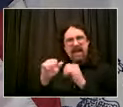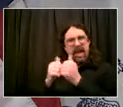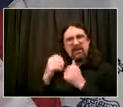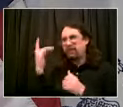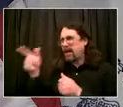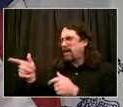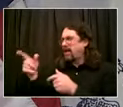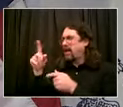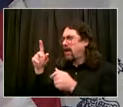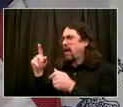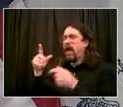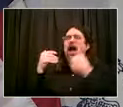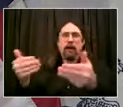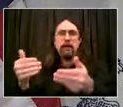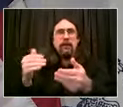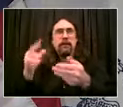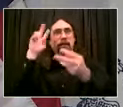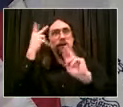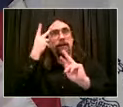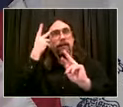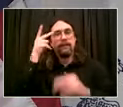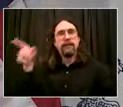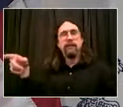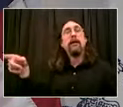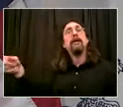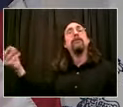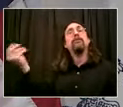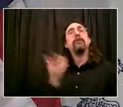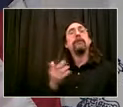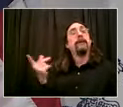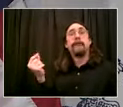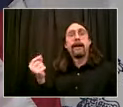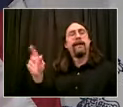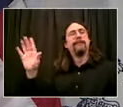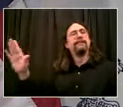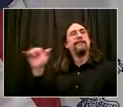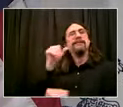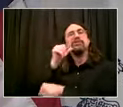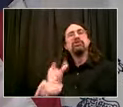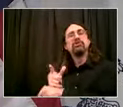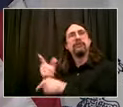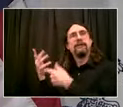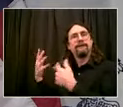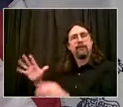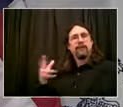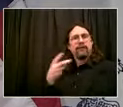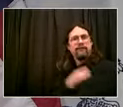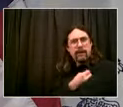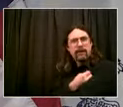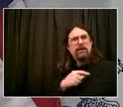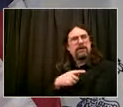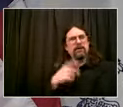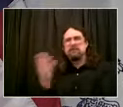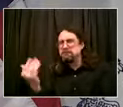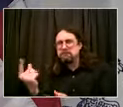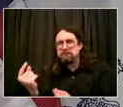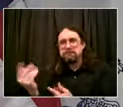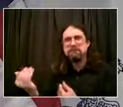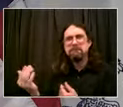vaccinated. And I said, tell me about your sister. And she said, well, she's my older sister. She's 95 years old. So a 95-year-old sister